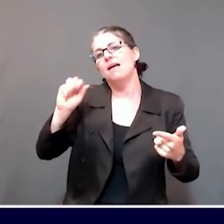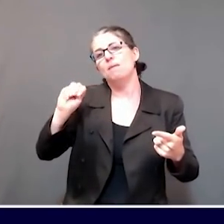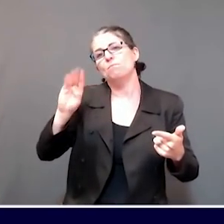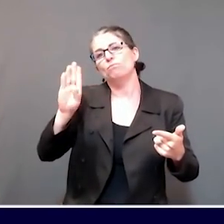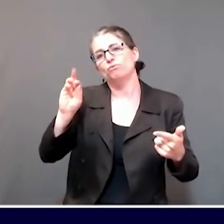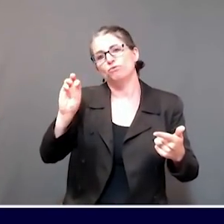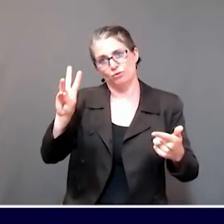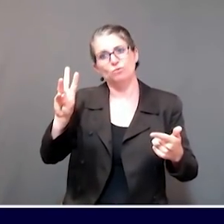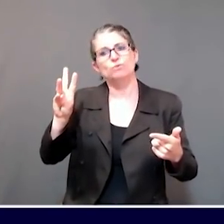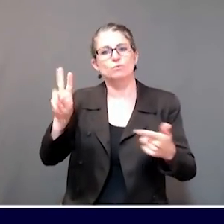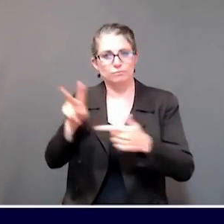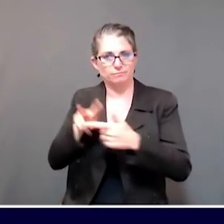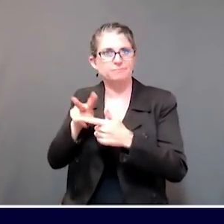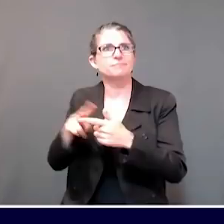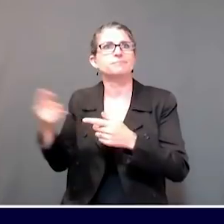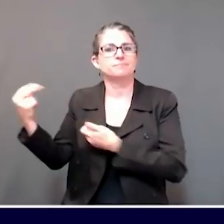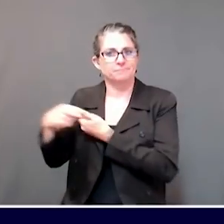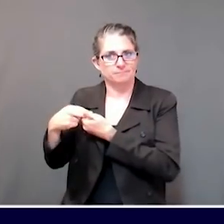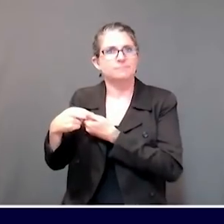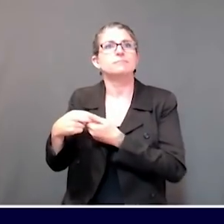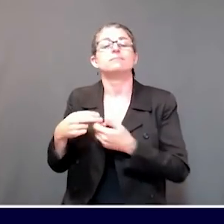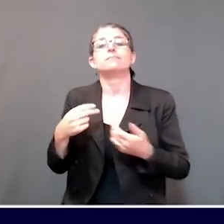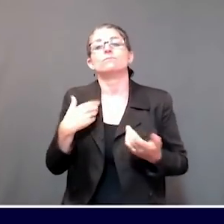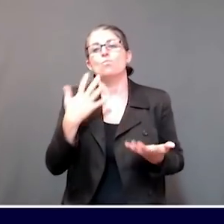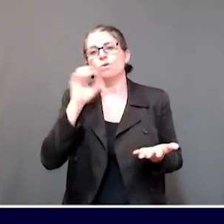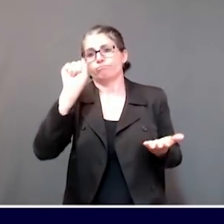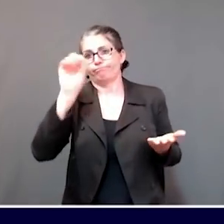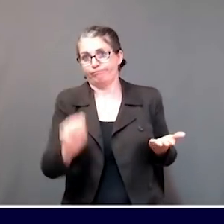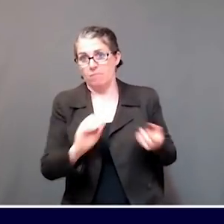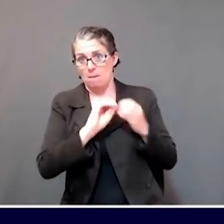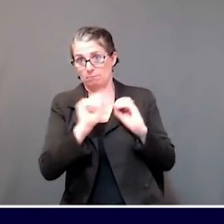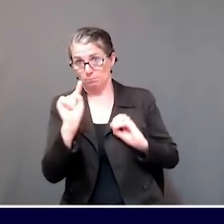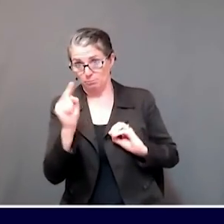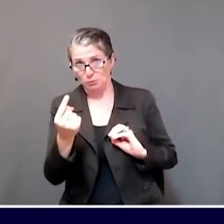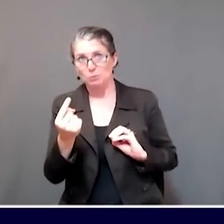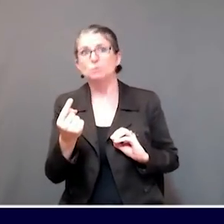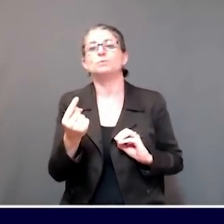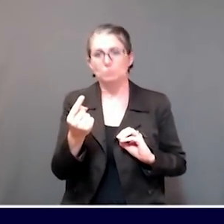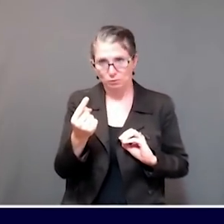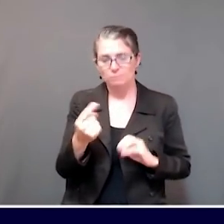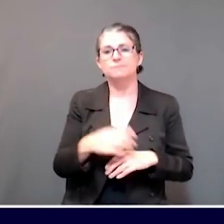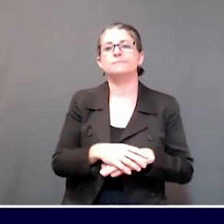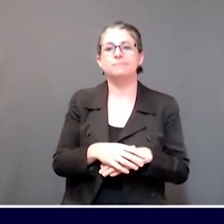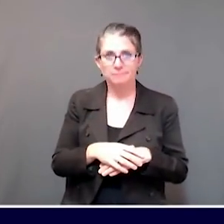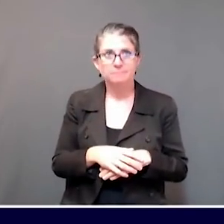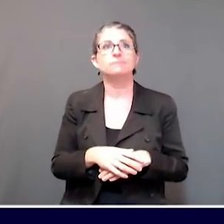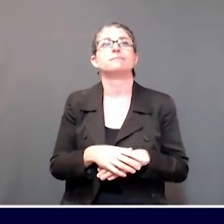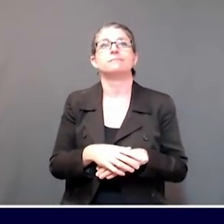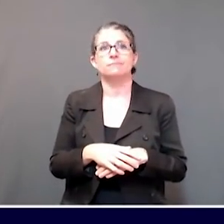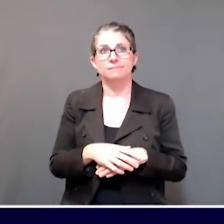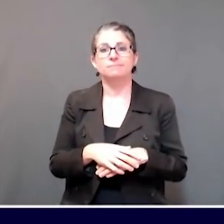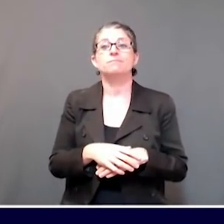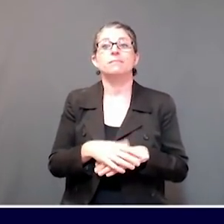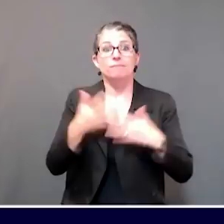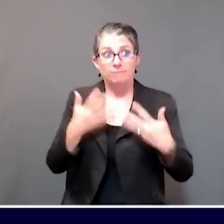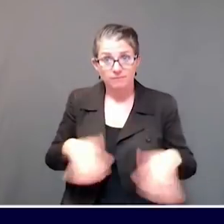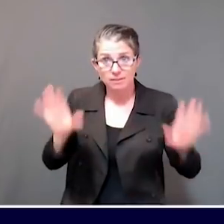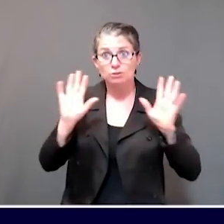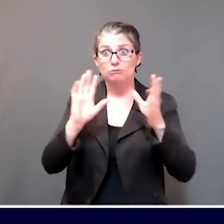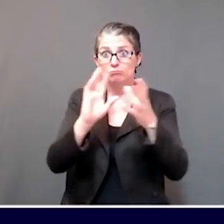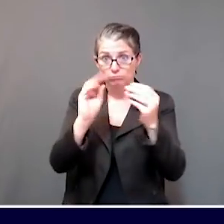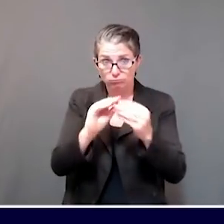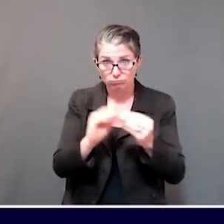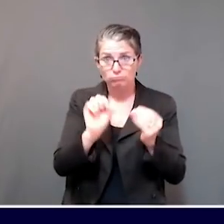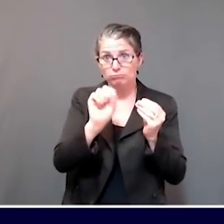I'm going to provide a quick epidemiological update on where things stand with respect to COVID-19, and then turn things over to Governor Mills and